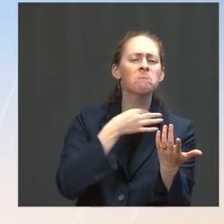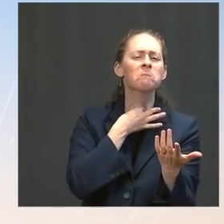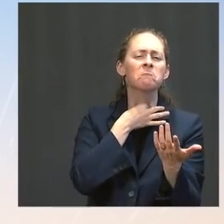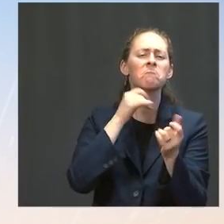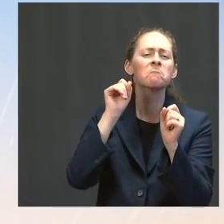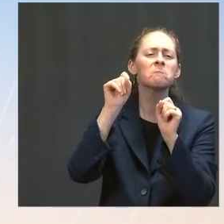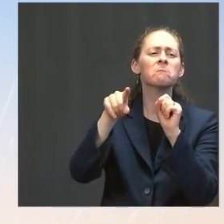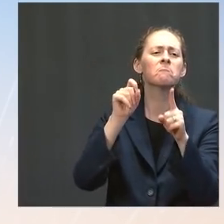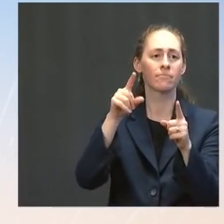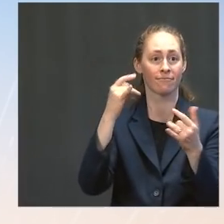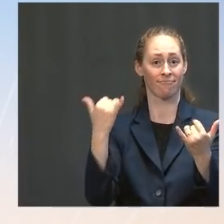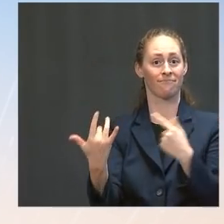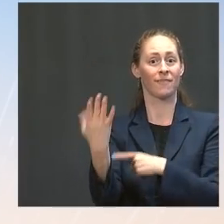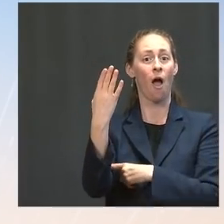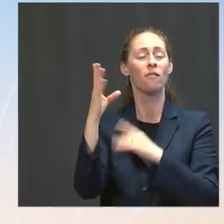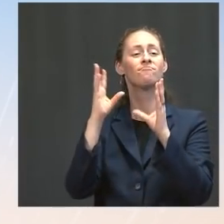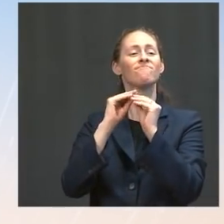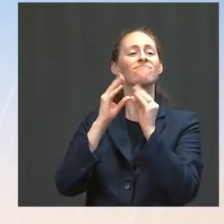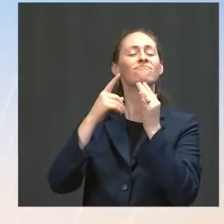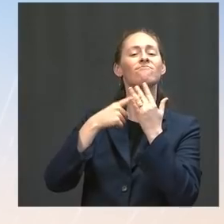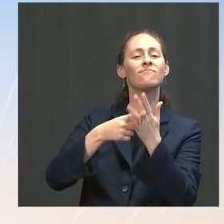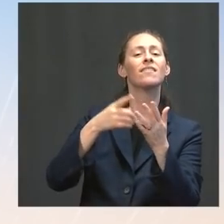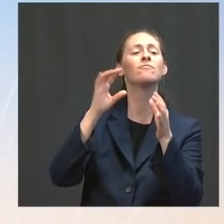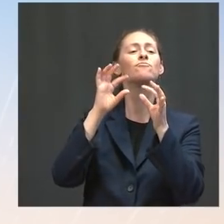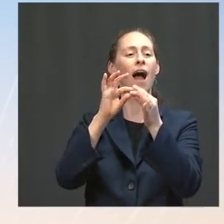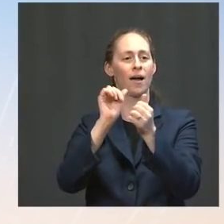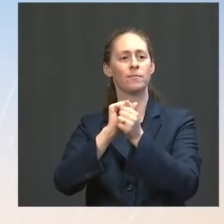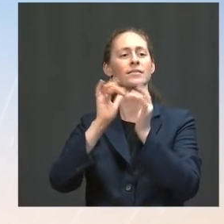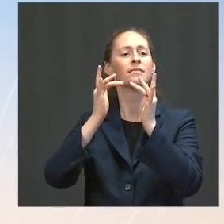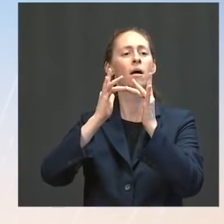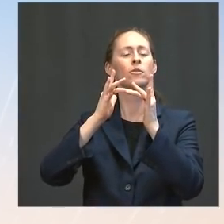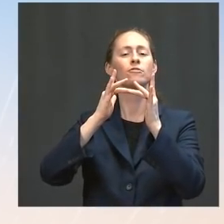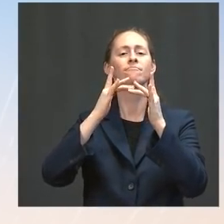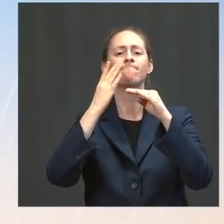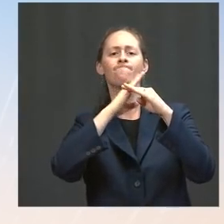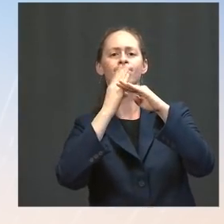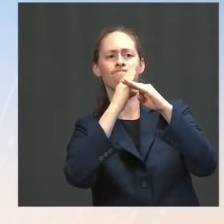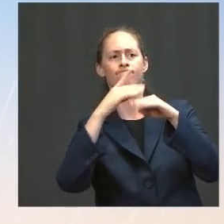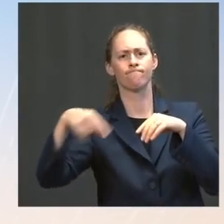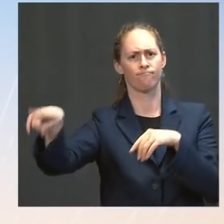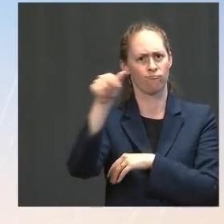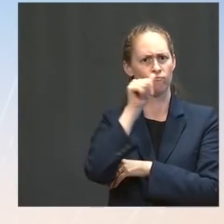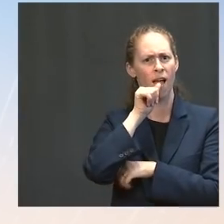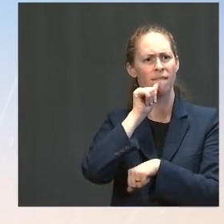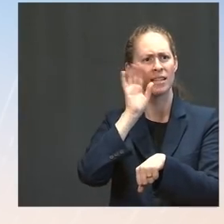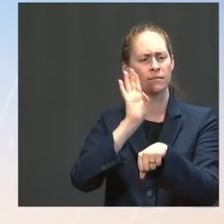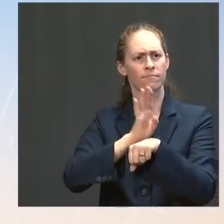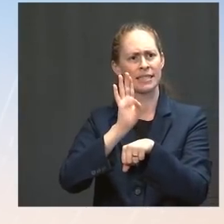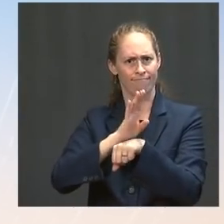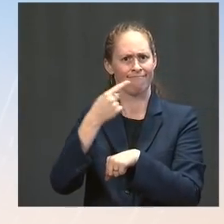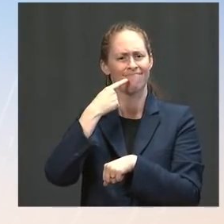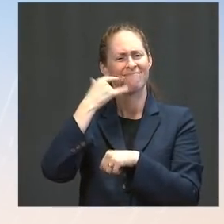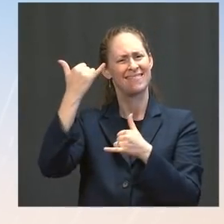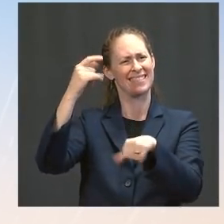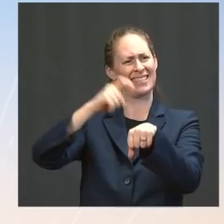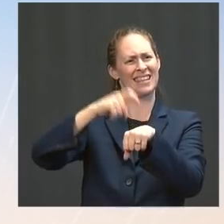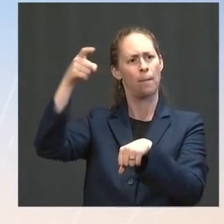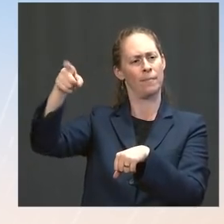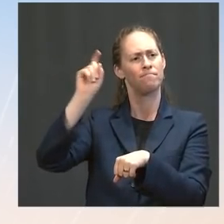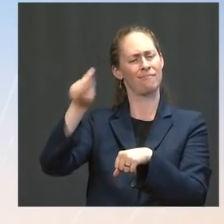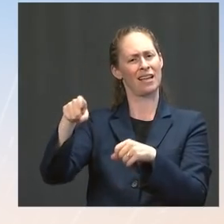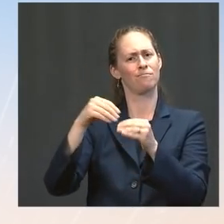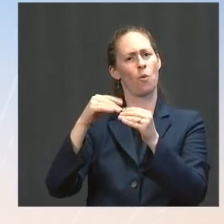are finding ways to get them to the airport and evacuate them. But it is also their personal decision on whether they want to depart. Go